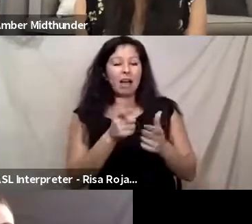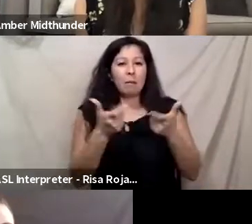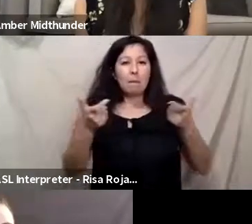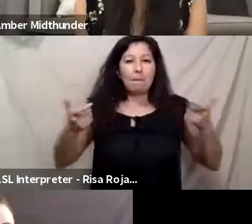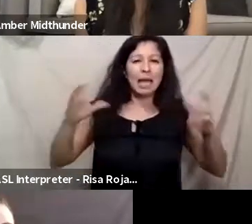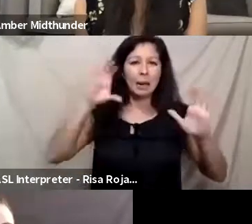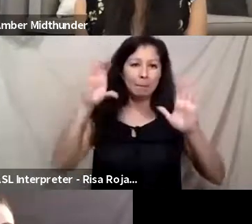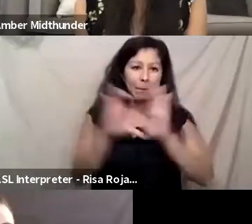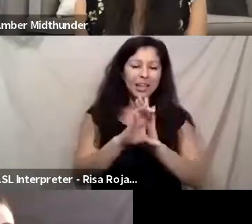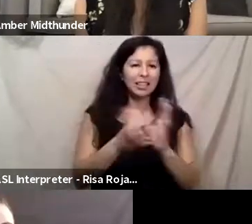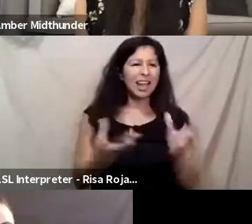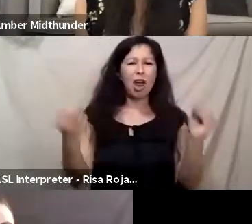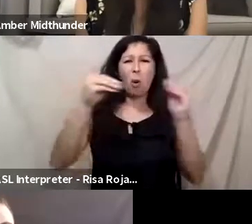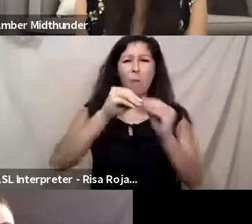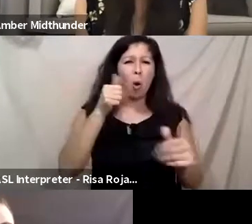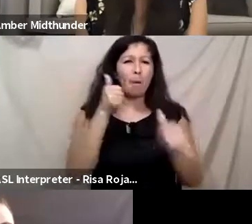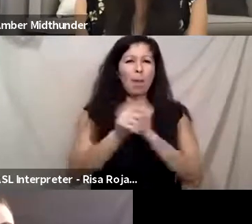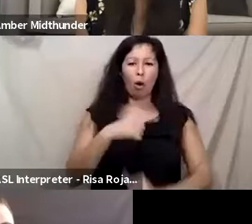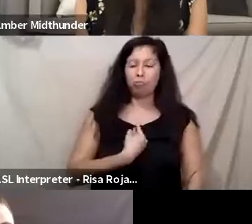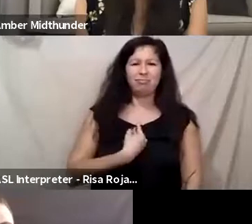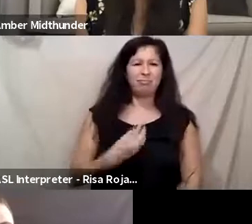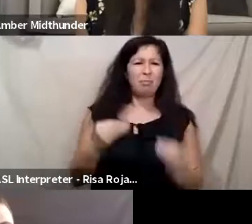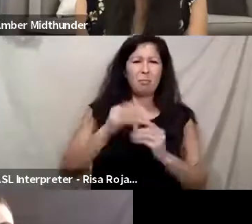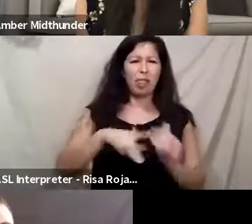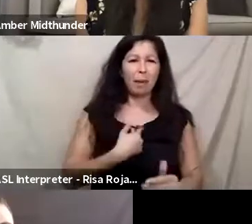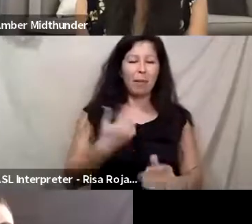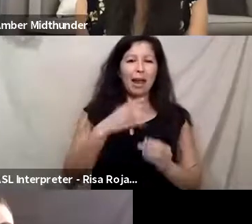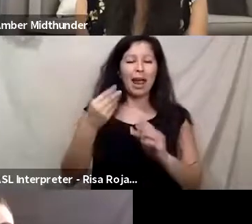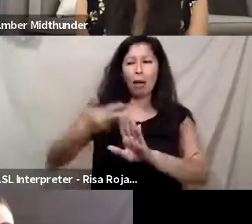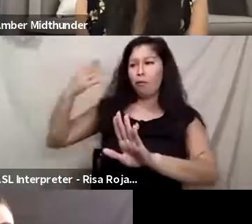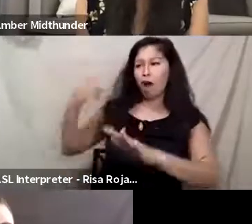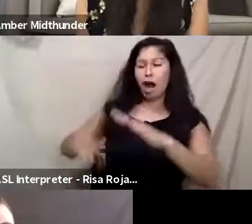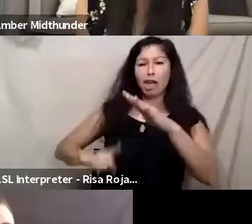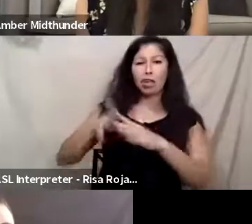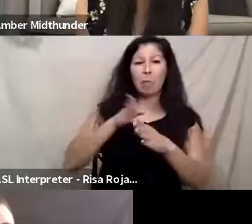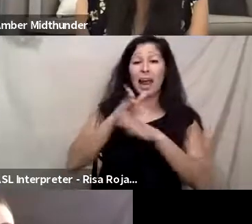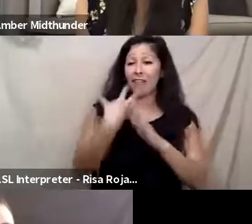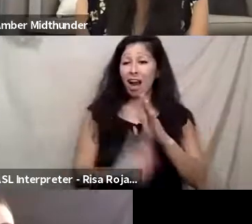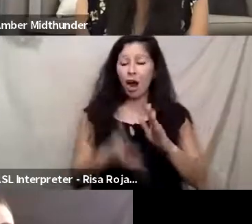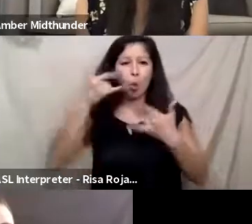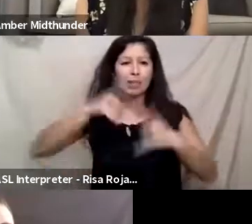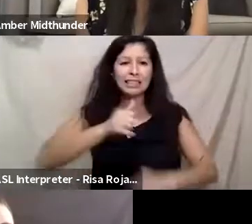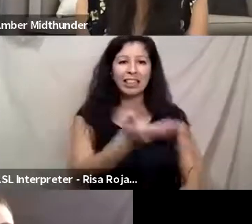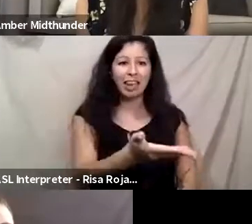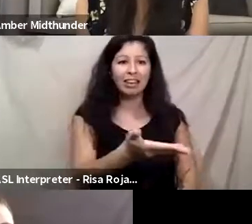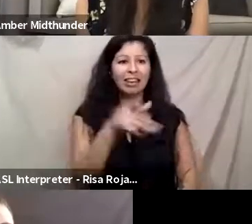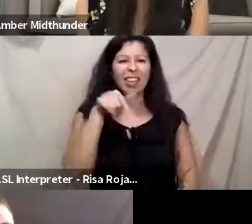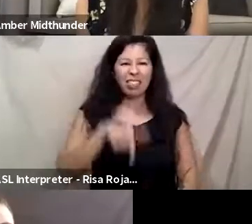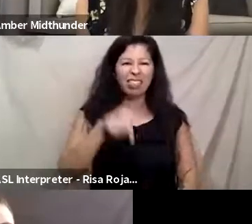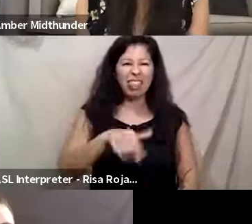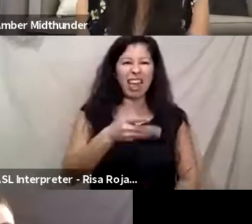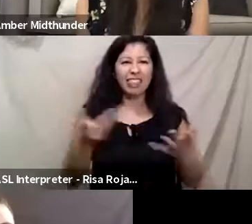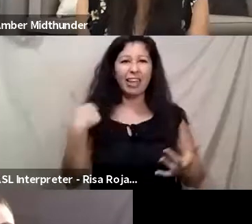picture, and it goes so much more beyond me, far before I was here and long after I am gone and forgotten. This is the